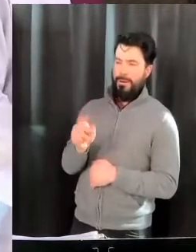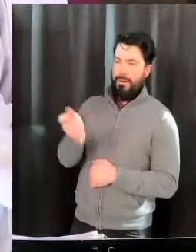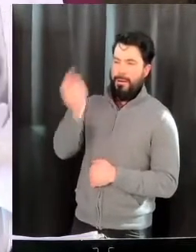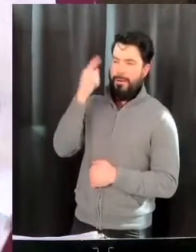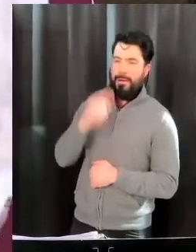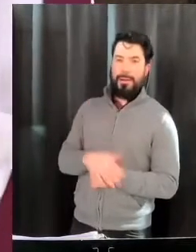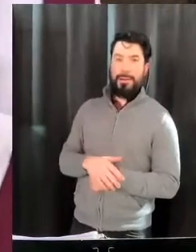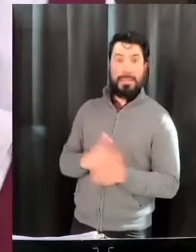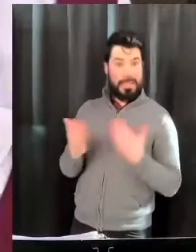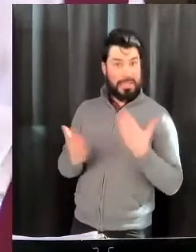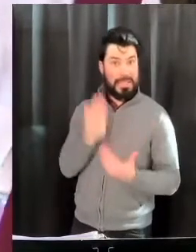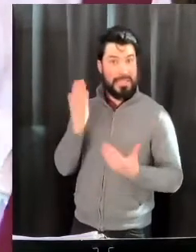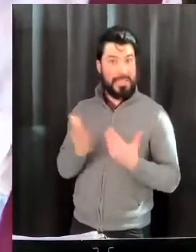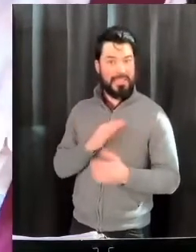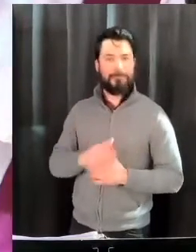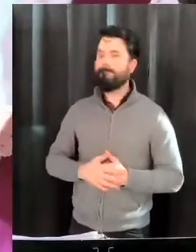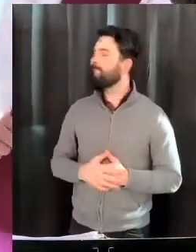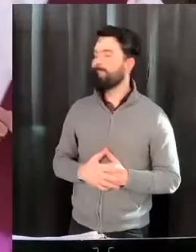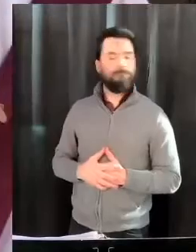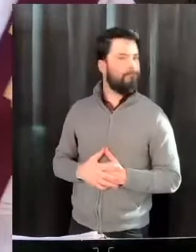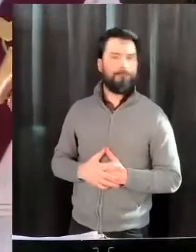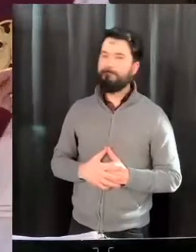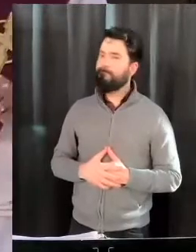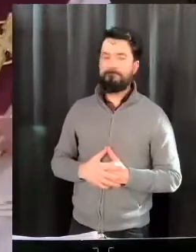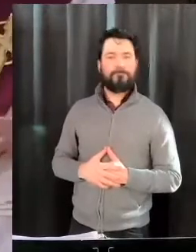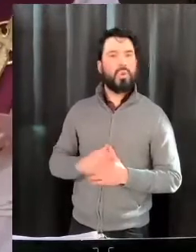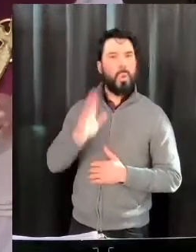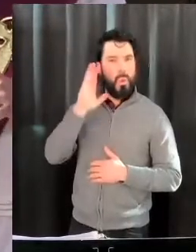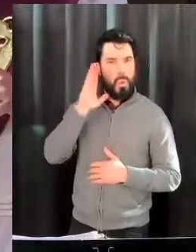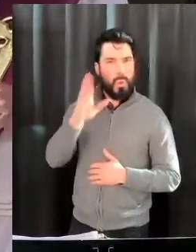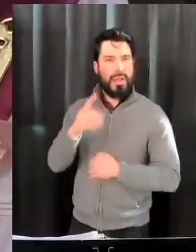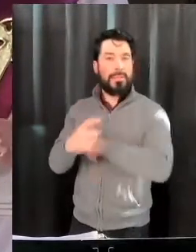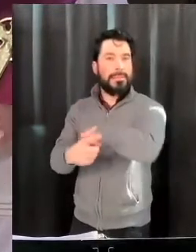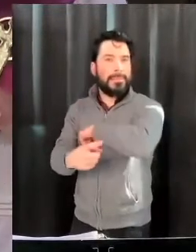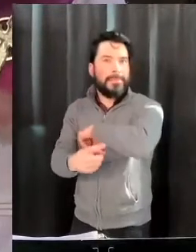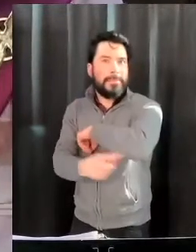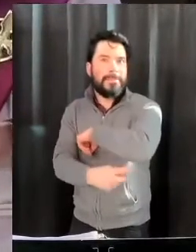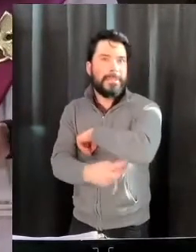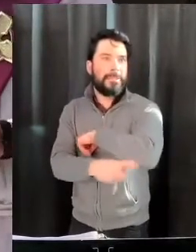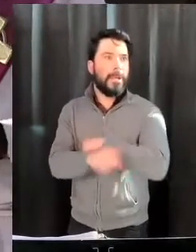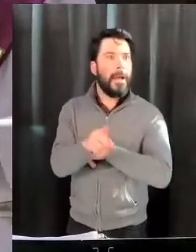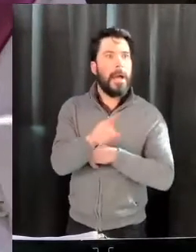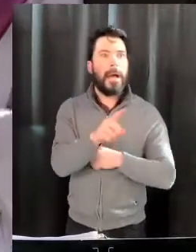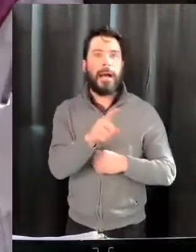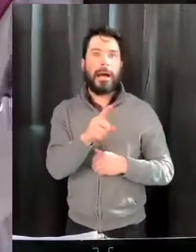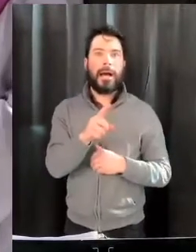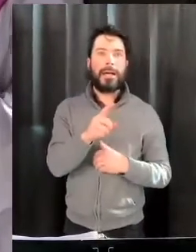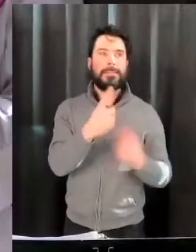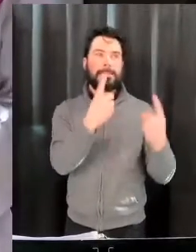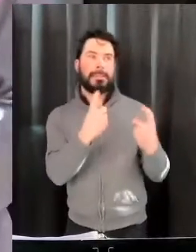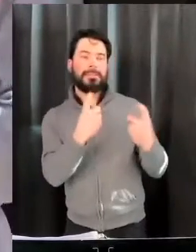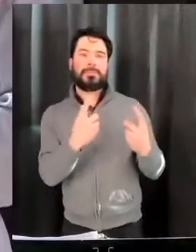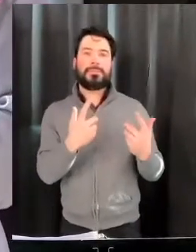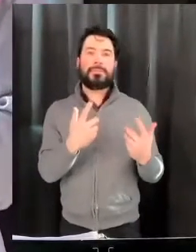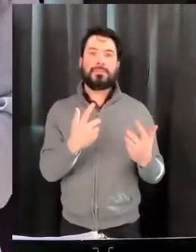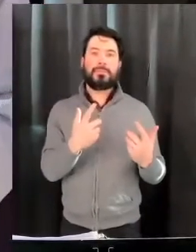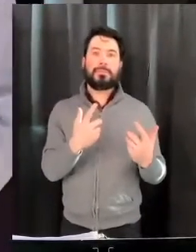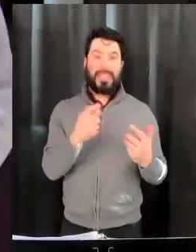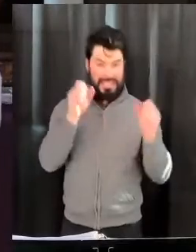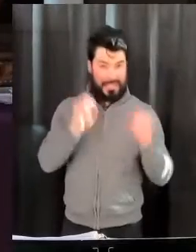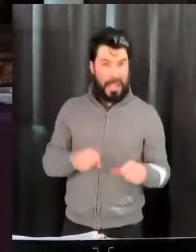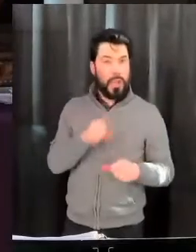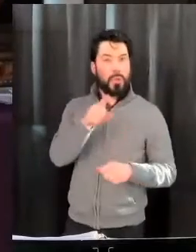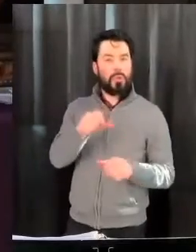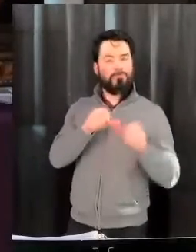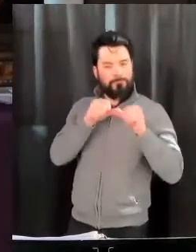be tested. Just like Jesus, our resolve will be tested. Are you going to be able to